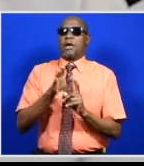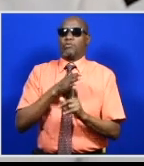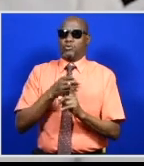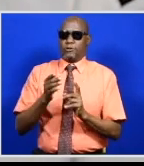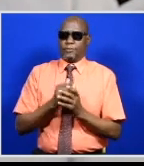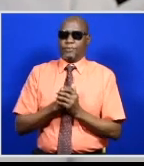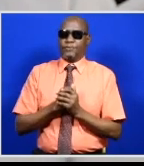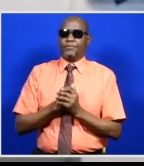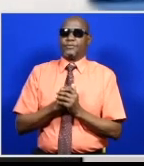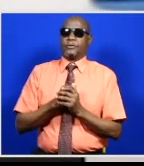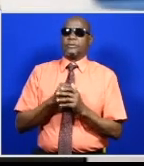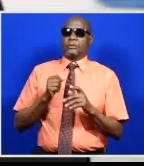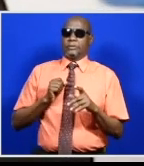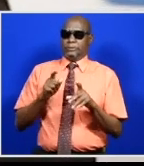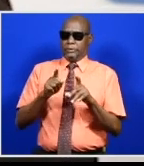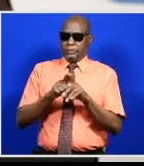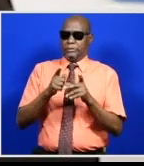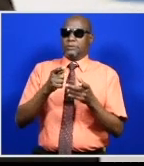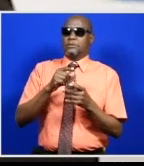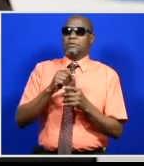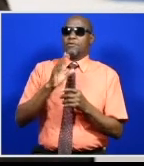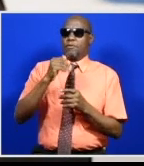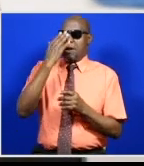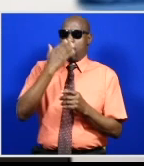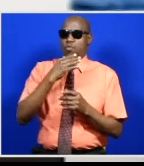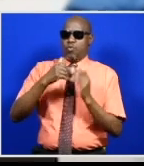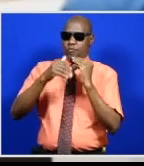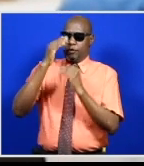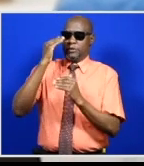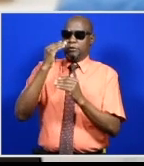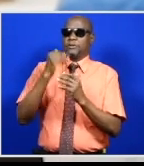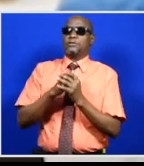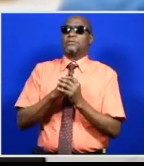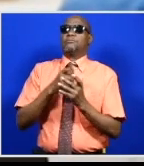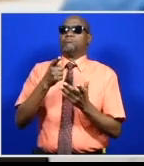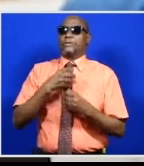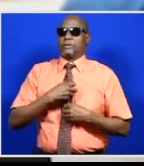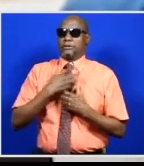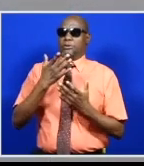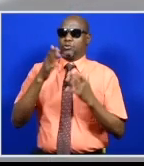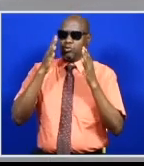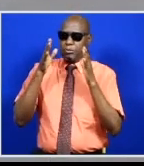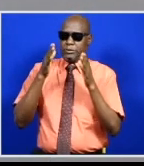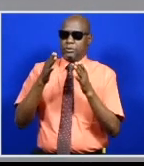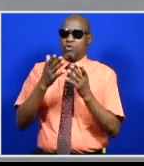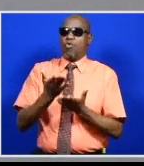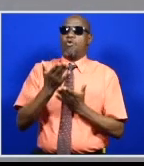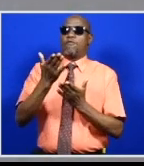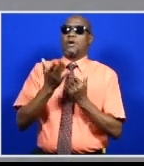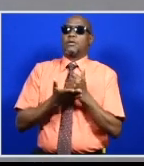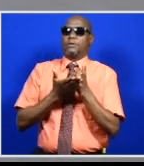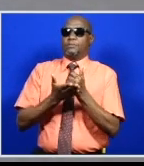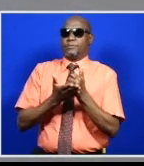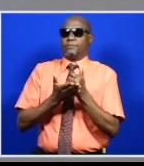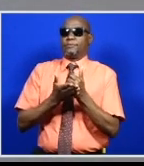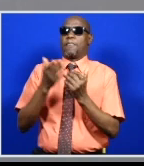University underscored the concern for young people addicted to drugs and alcohol, expressing a commitment to offering a helping hand